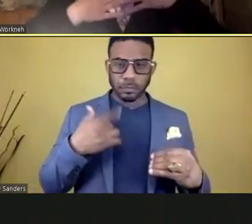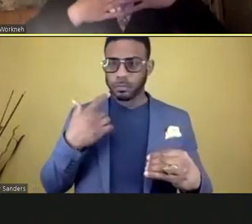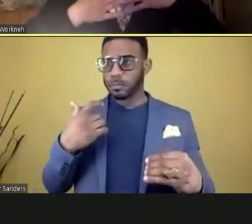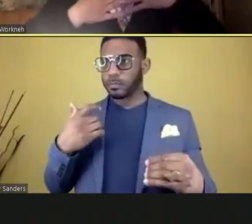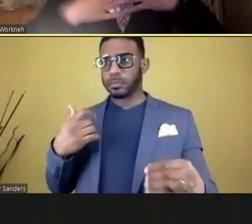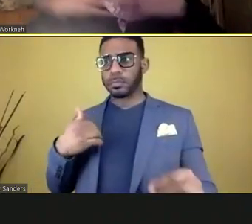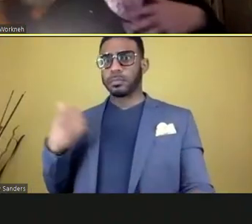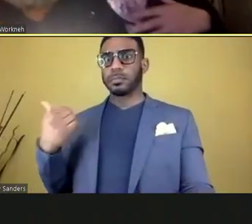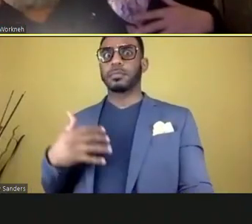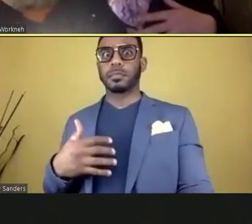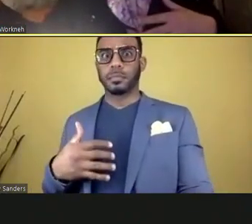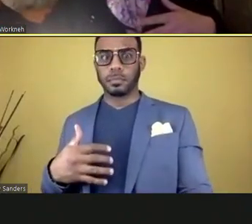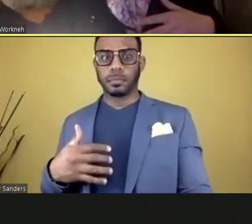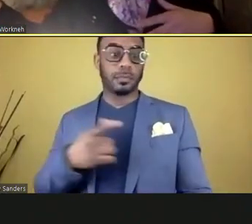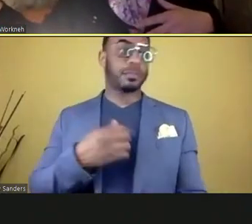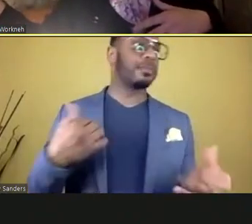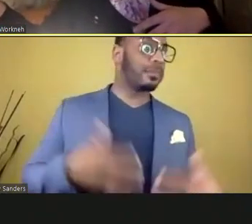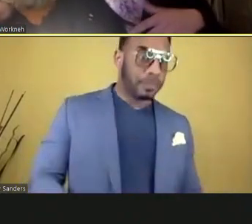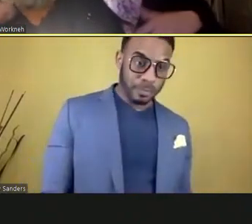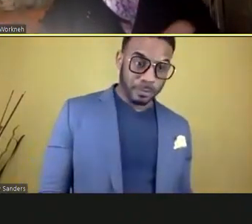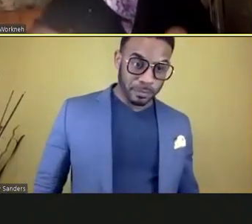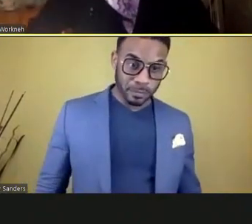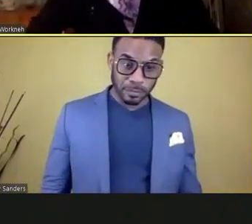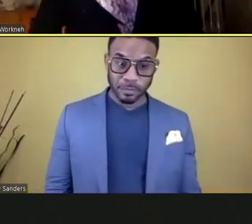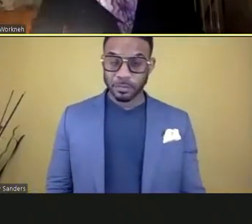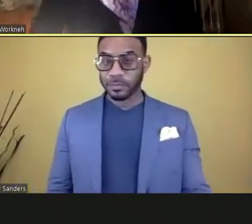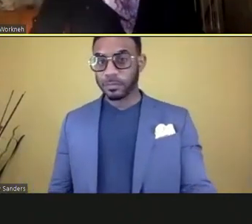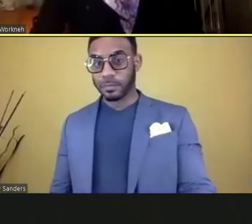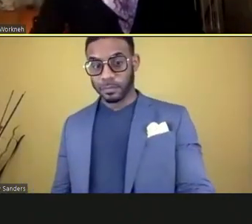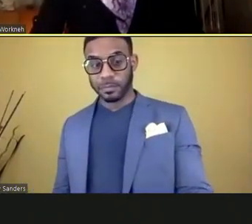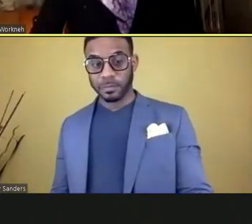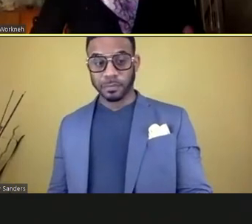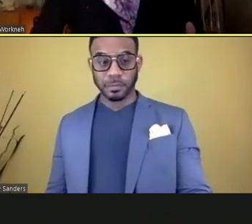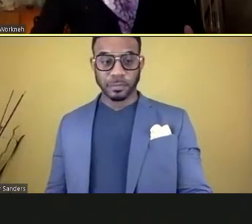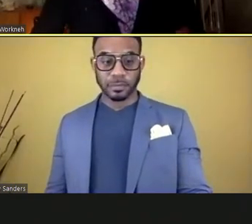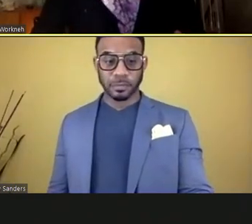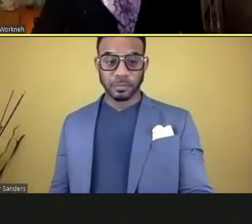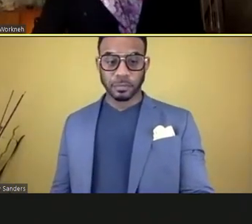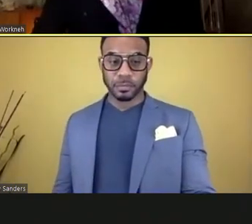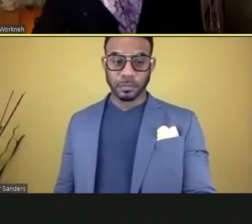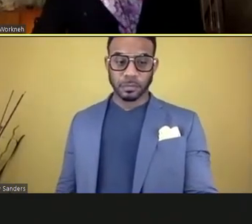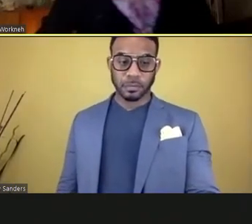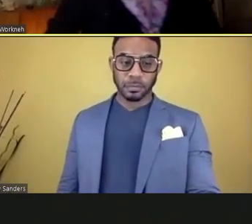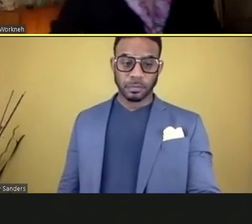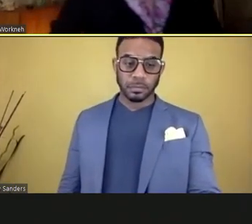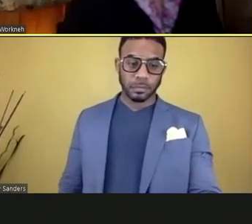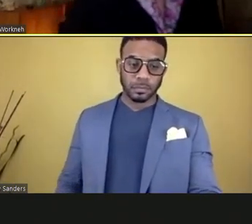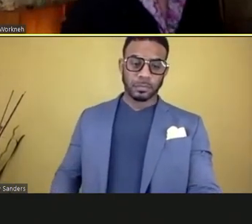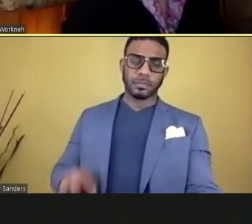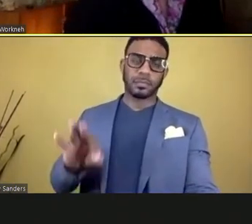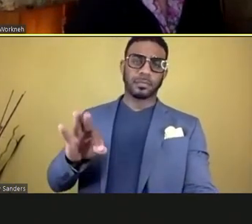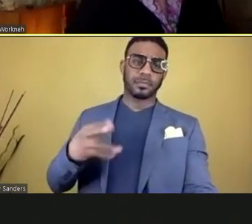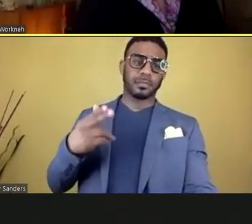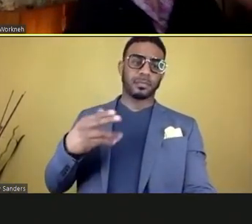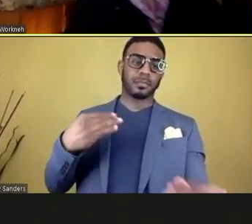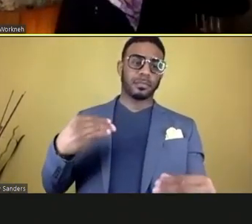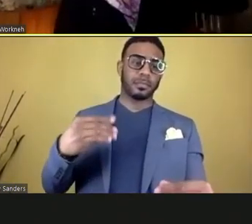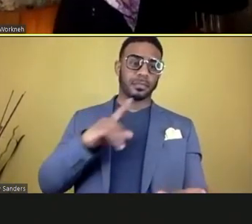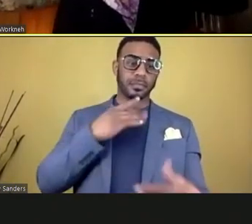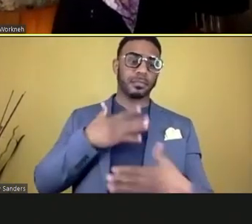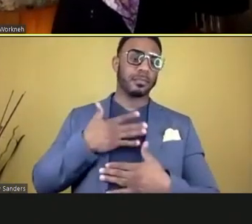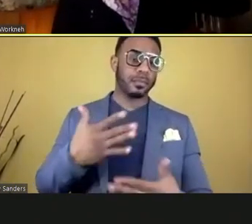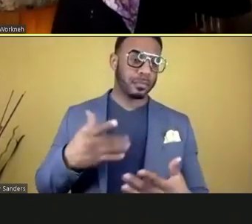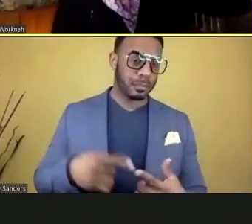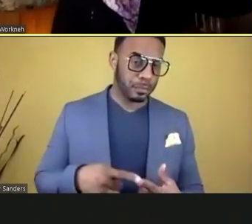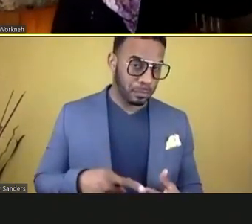I was scared, he was scared, you know, we didn't, but he eventually found the gun shop that was willing